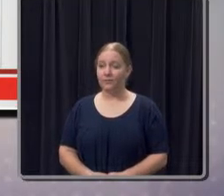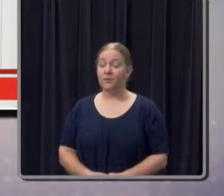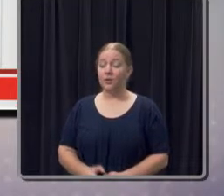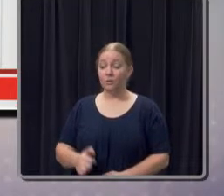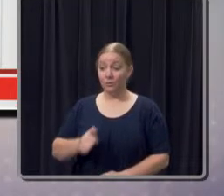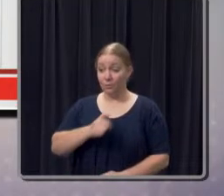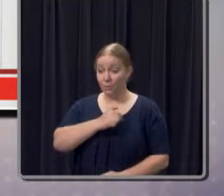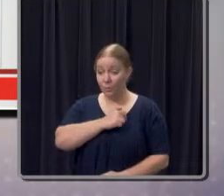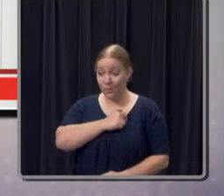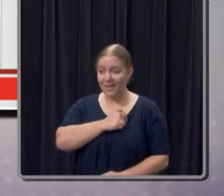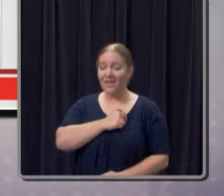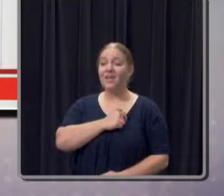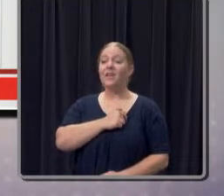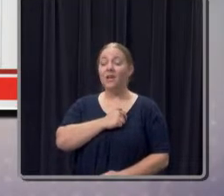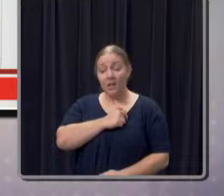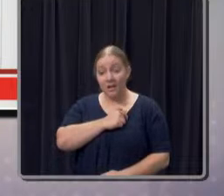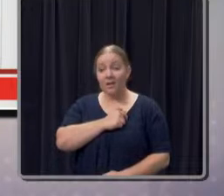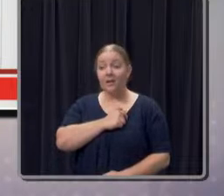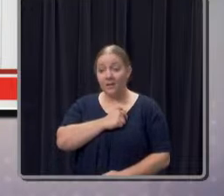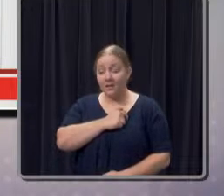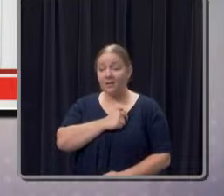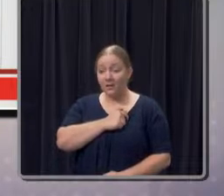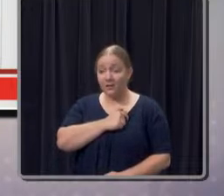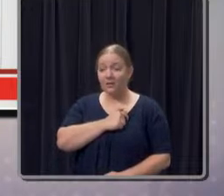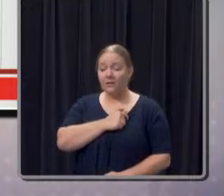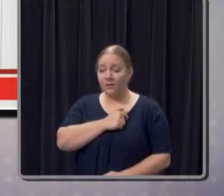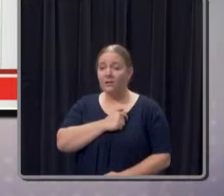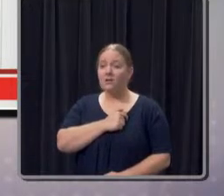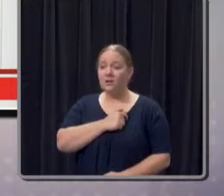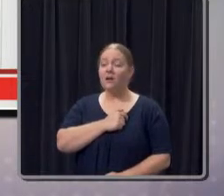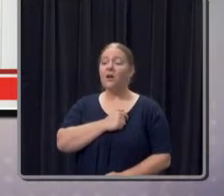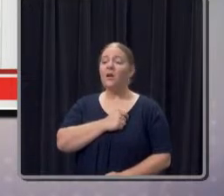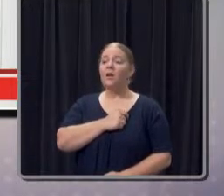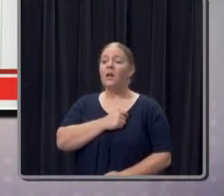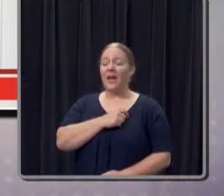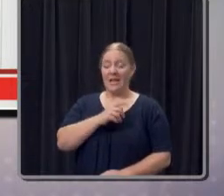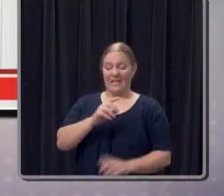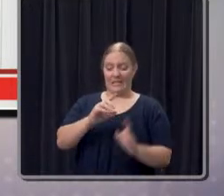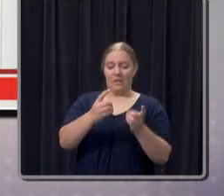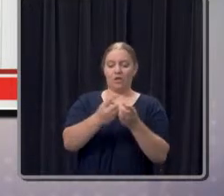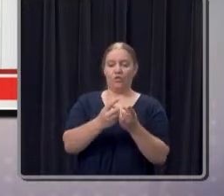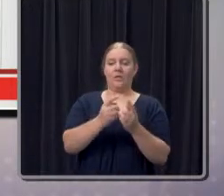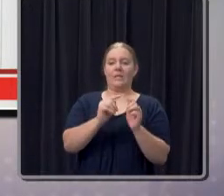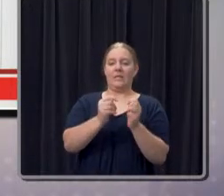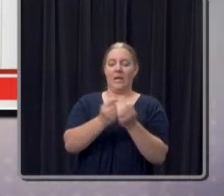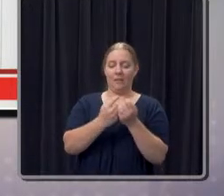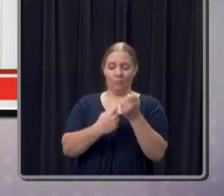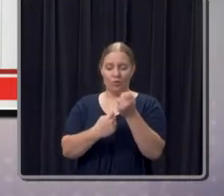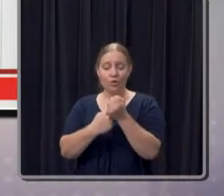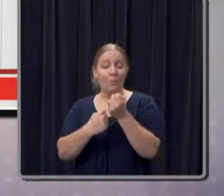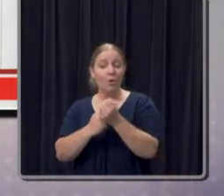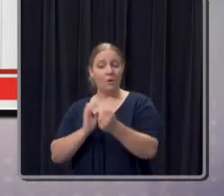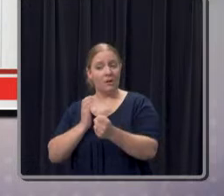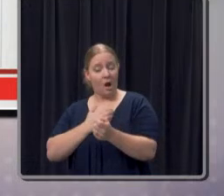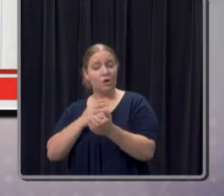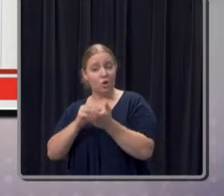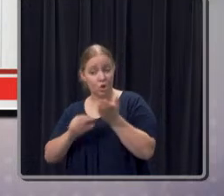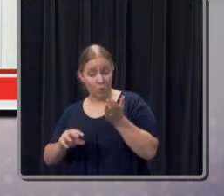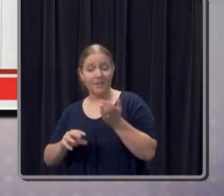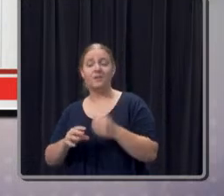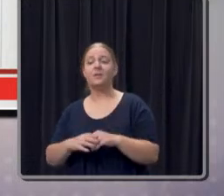We are but one of the district teams supporting our